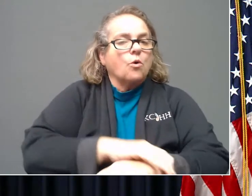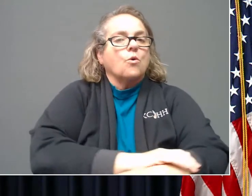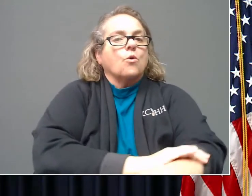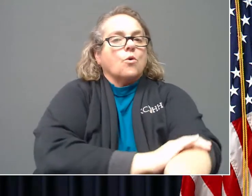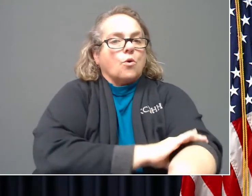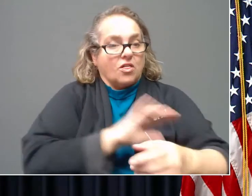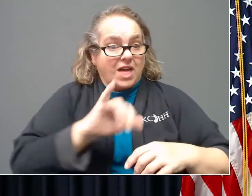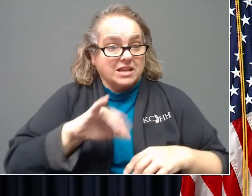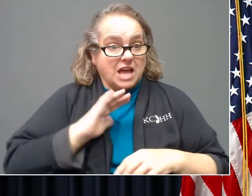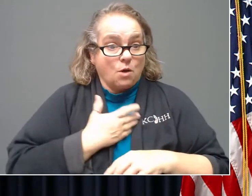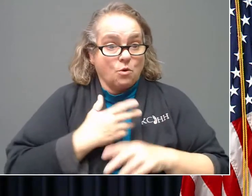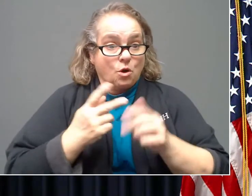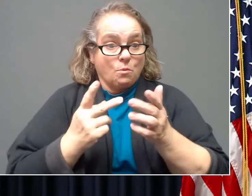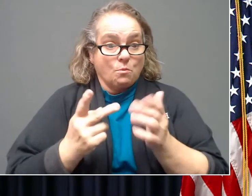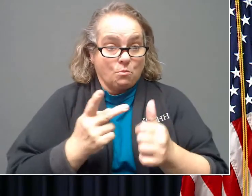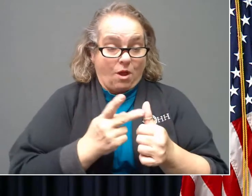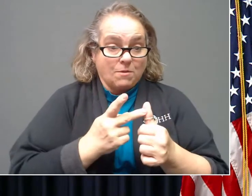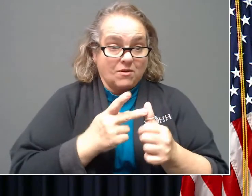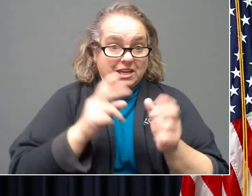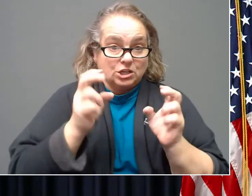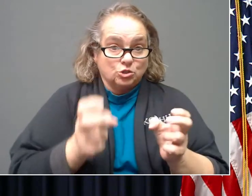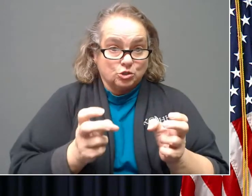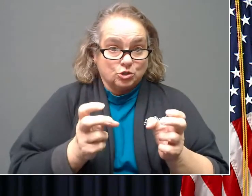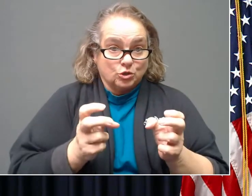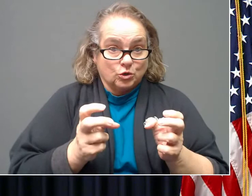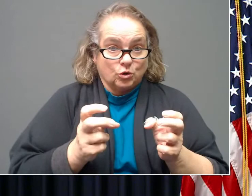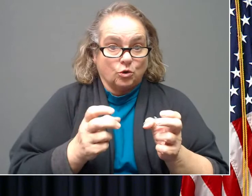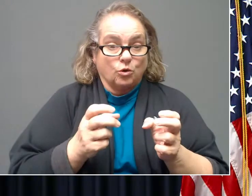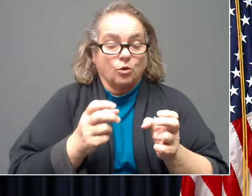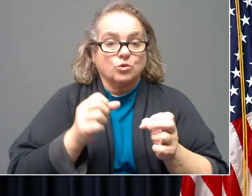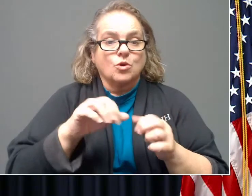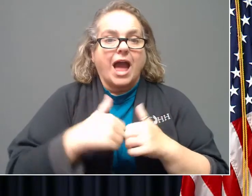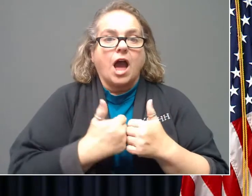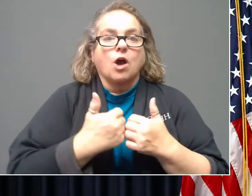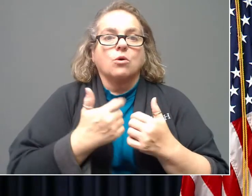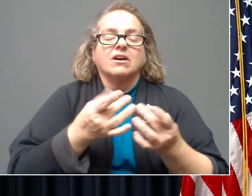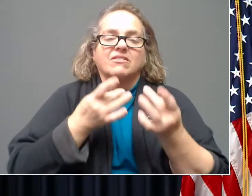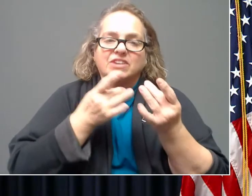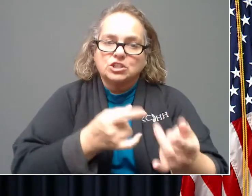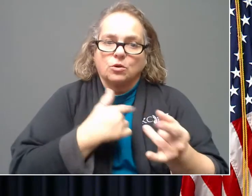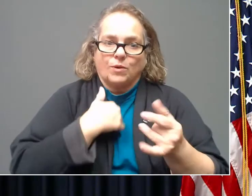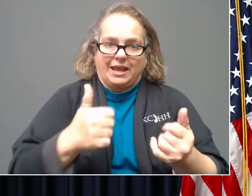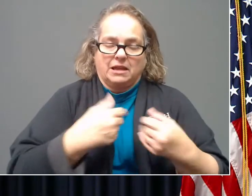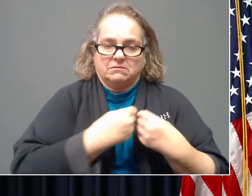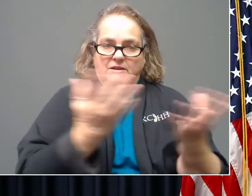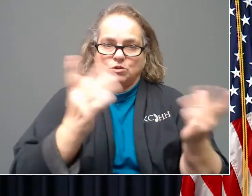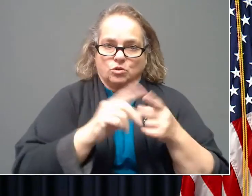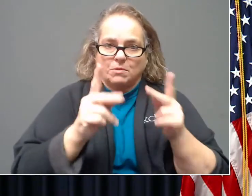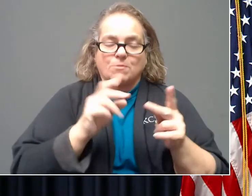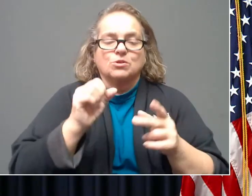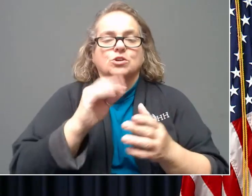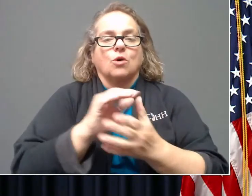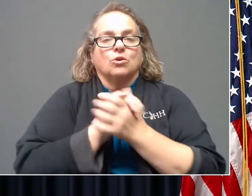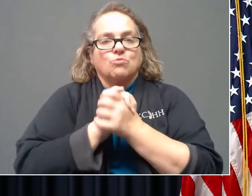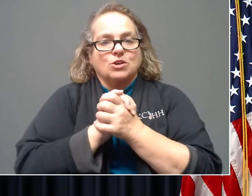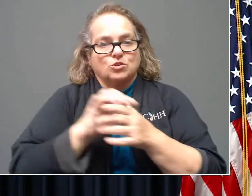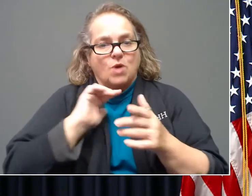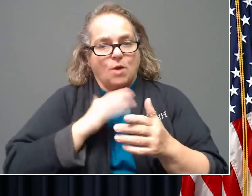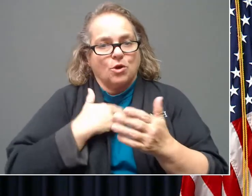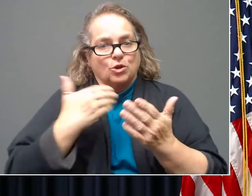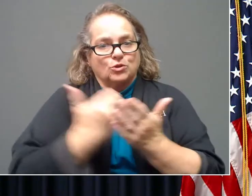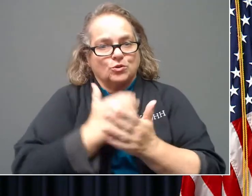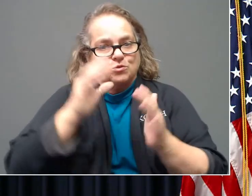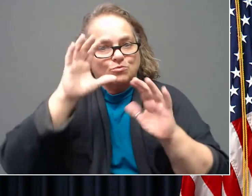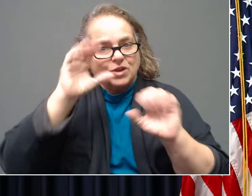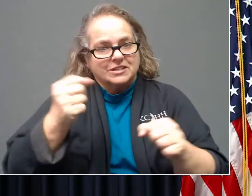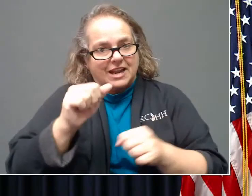given how efficiently we are now getting it out. So congratulations to our new presidential administration. We look